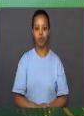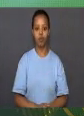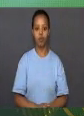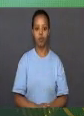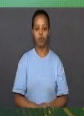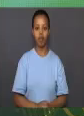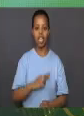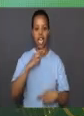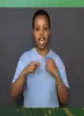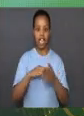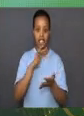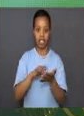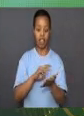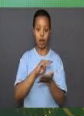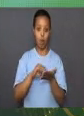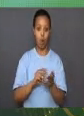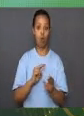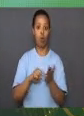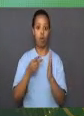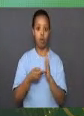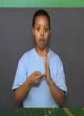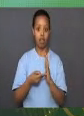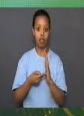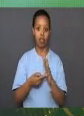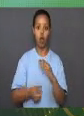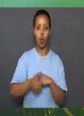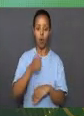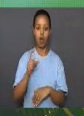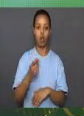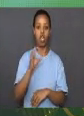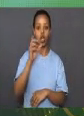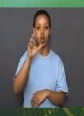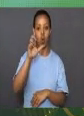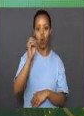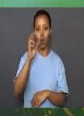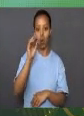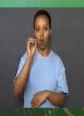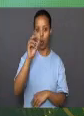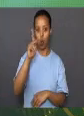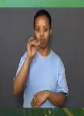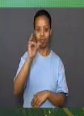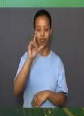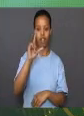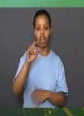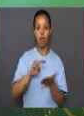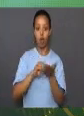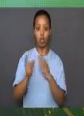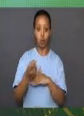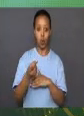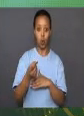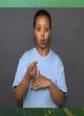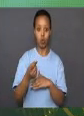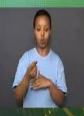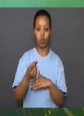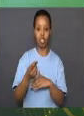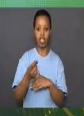The reaction center molecule is the main chlorophyll molecule positioned next to